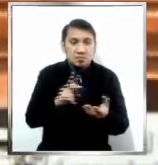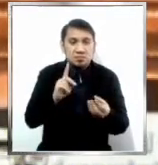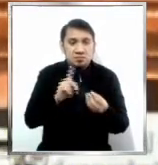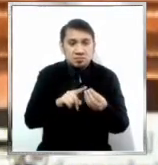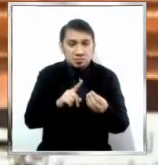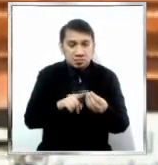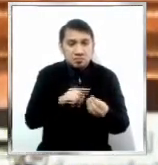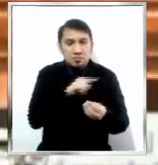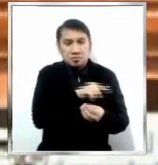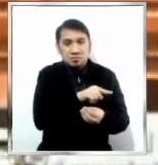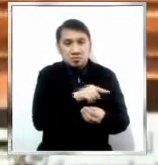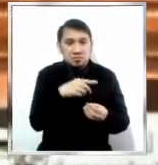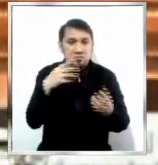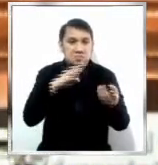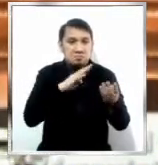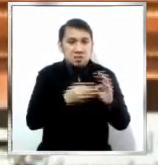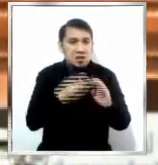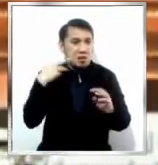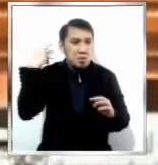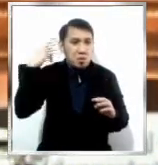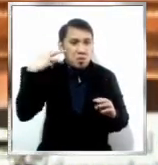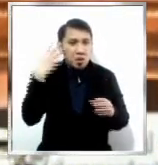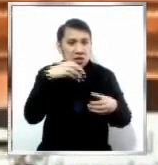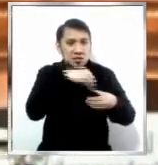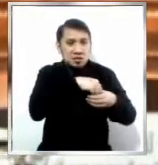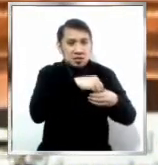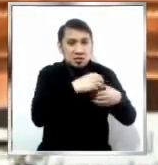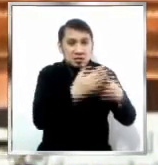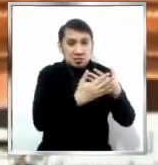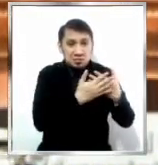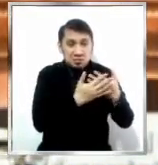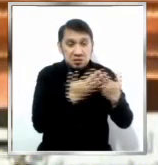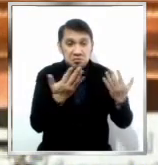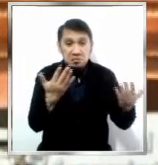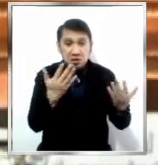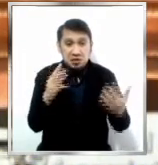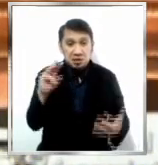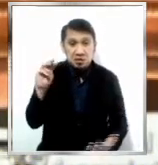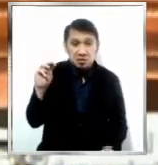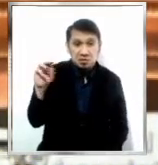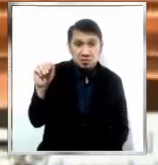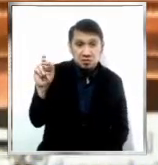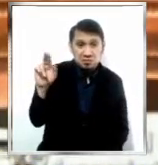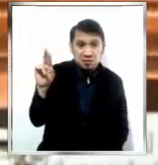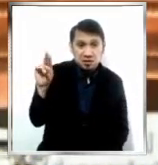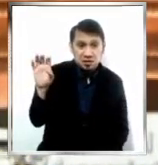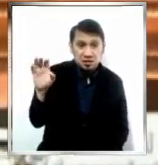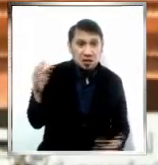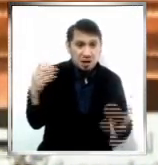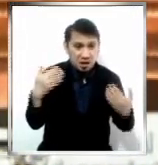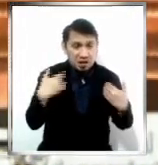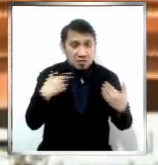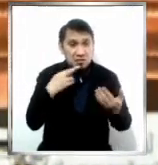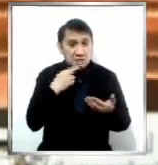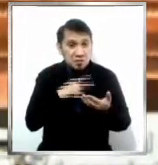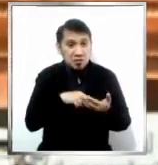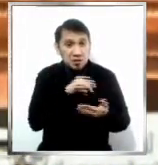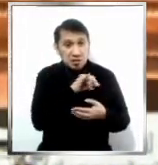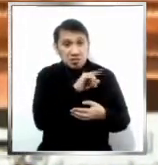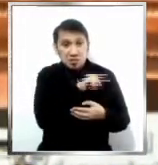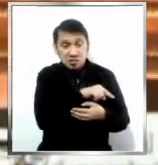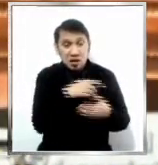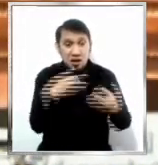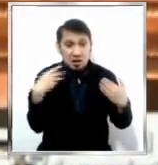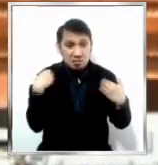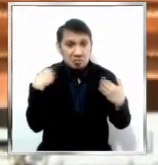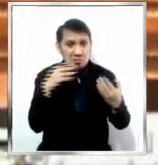siya. The Marines could have reported, if it were otherwise, to the Secretary of Justice or to the